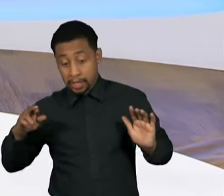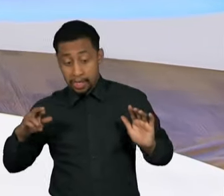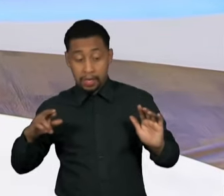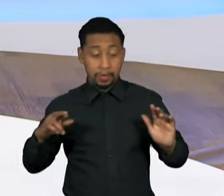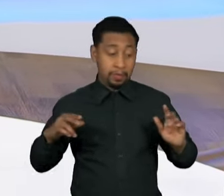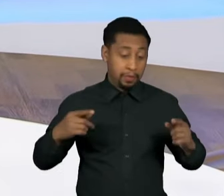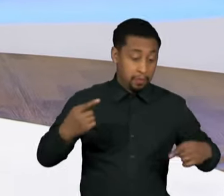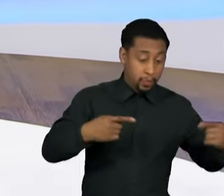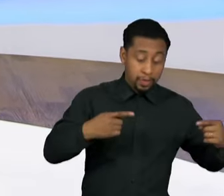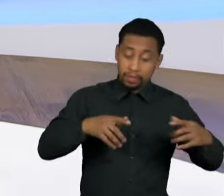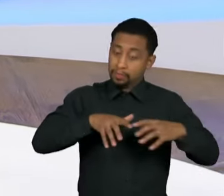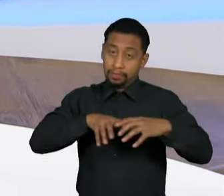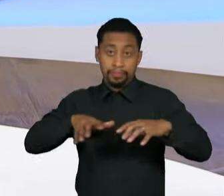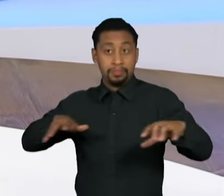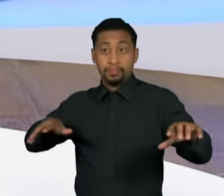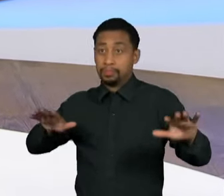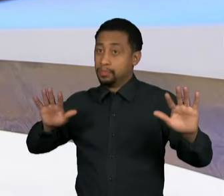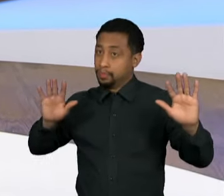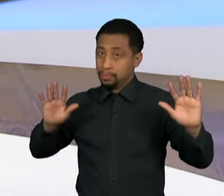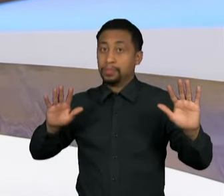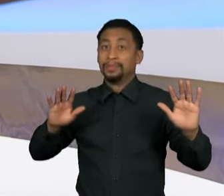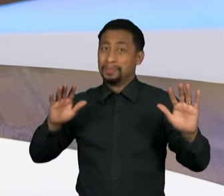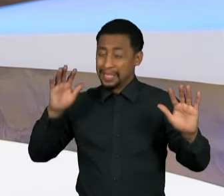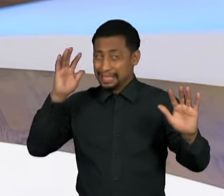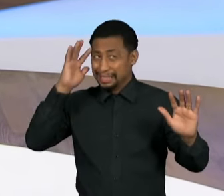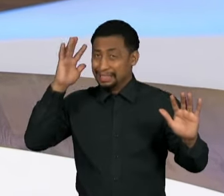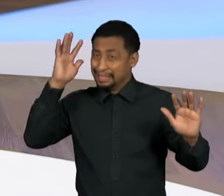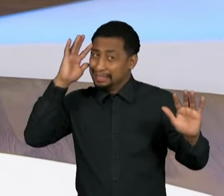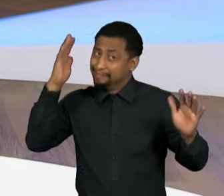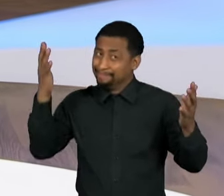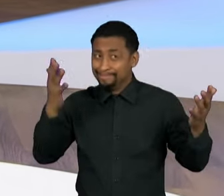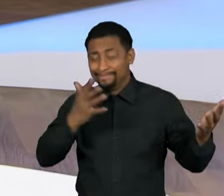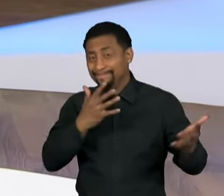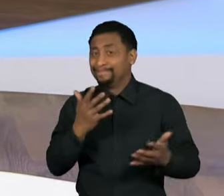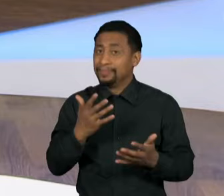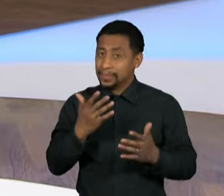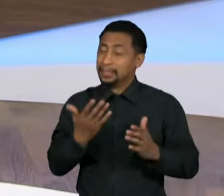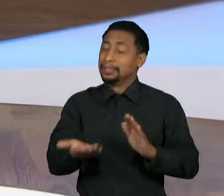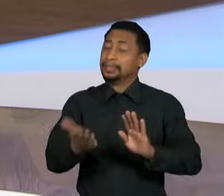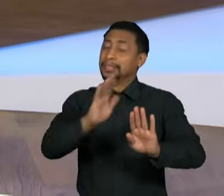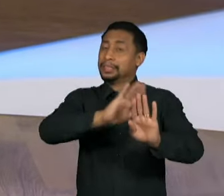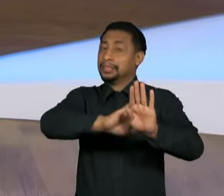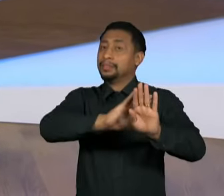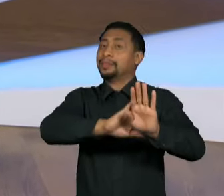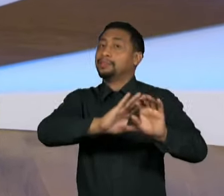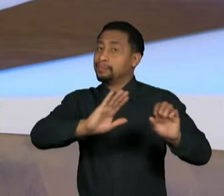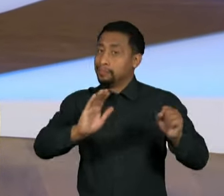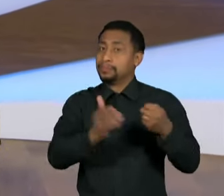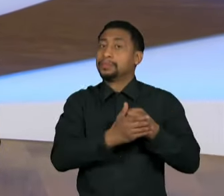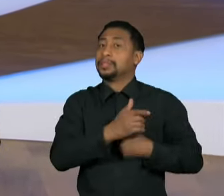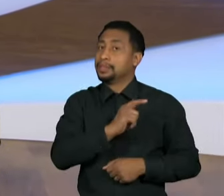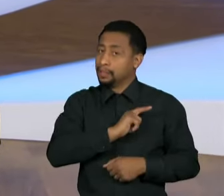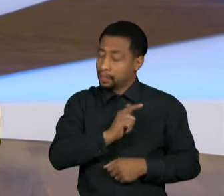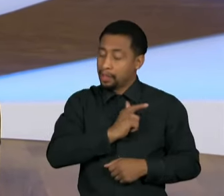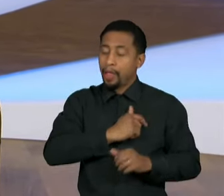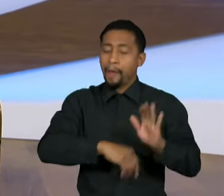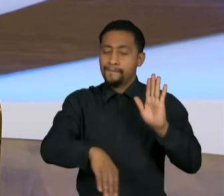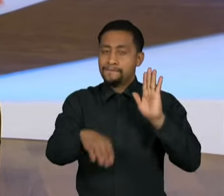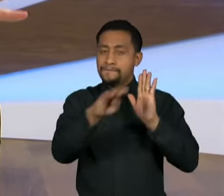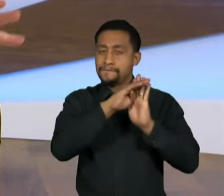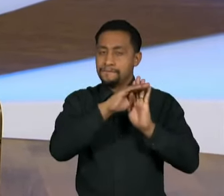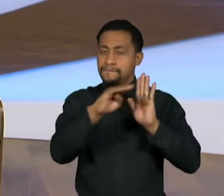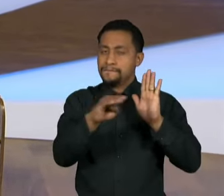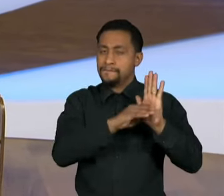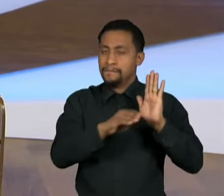fundamental public questions is an illusion, and that it covers up implicit moral assumptions. I do want to say,